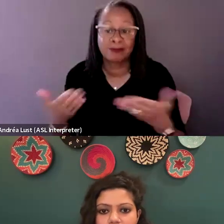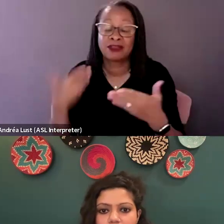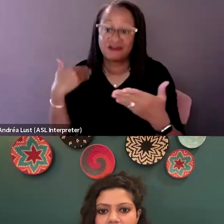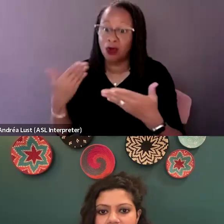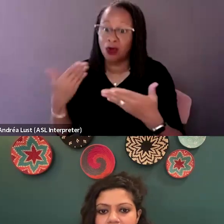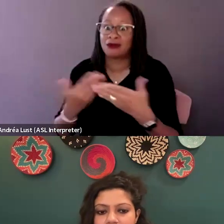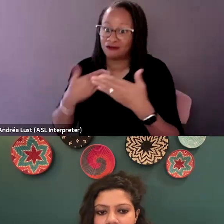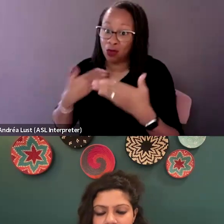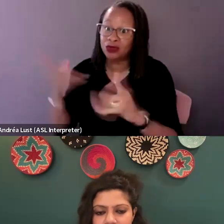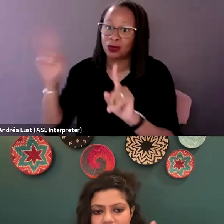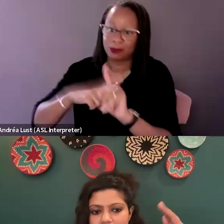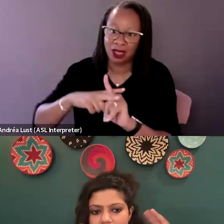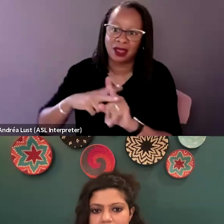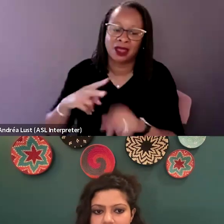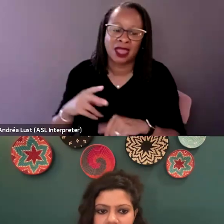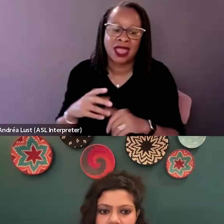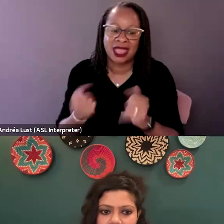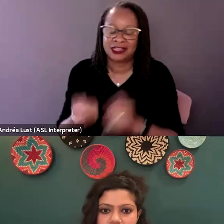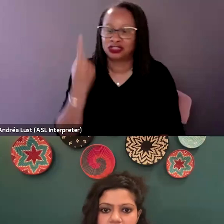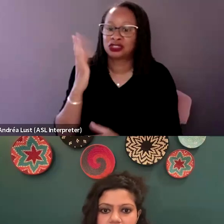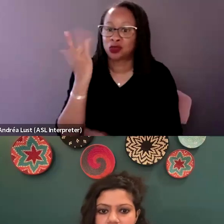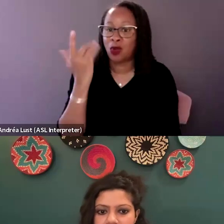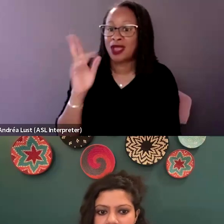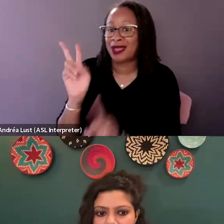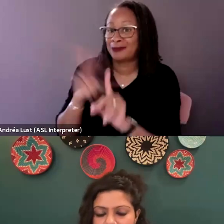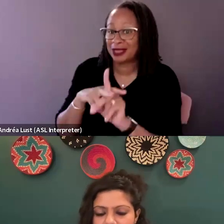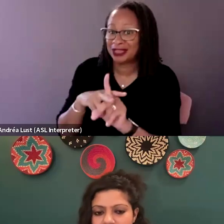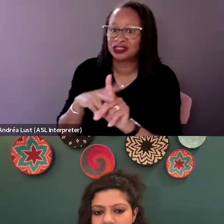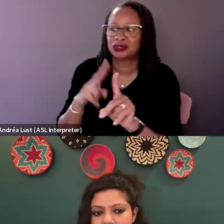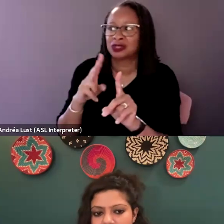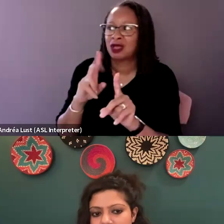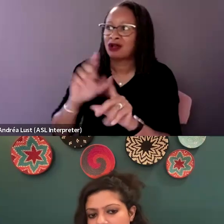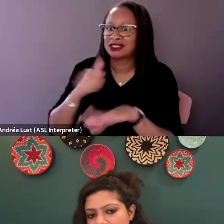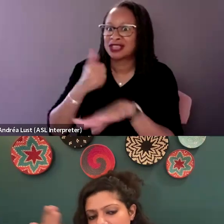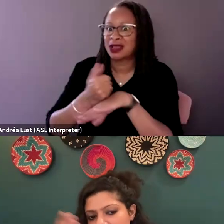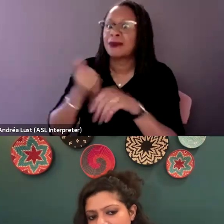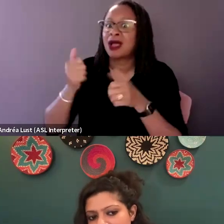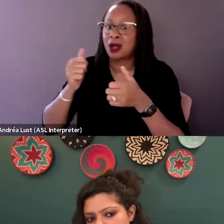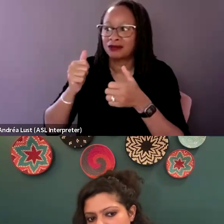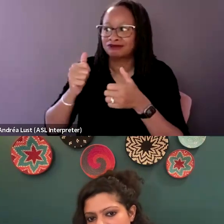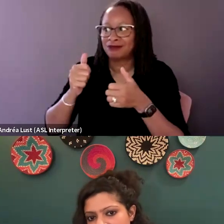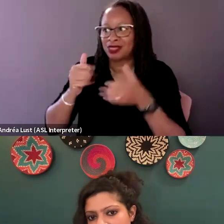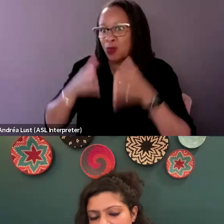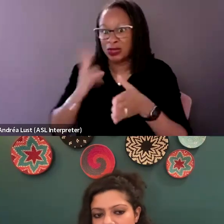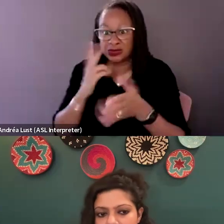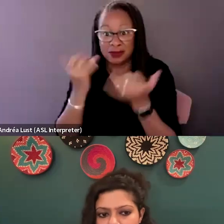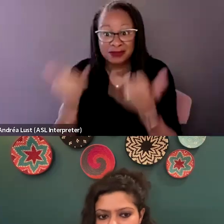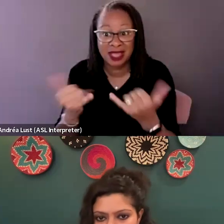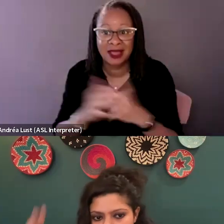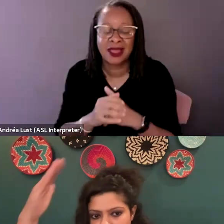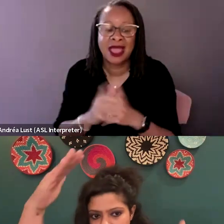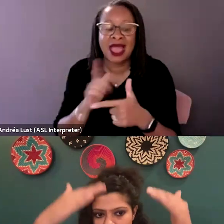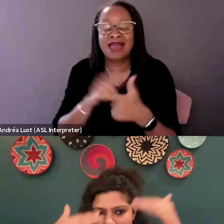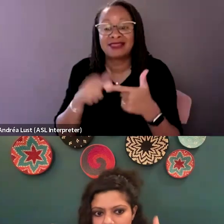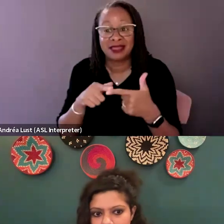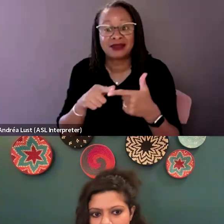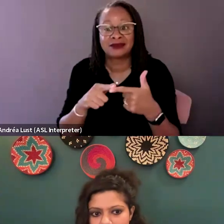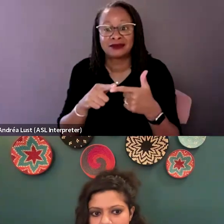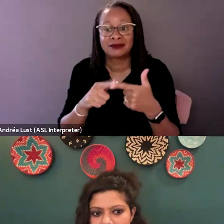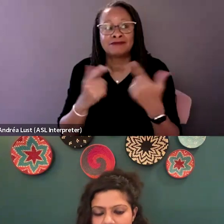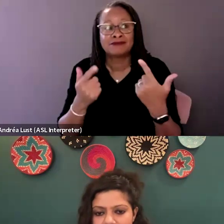watch both your films, that especially your Shaunak, that it does have an influence of Soviet filmmakers from 70s, 80s,